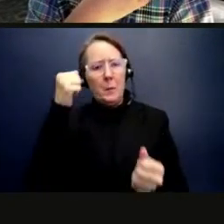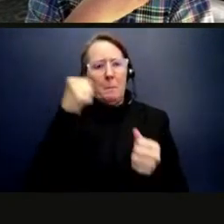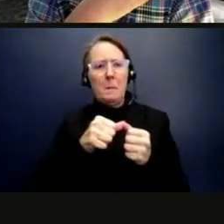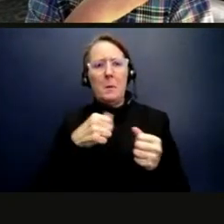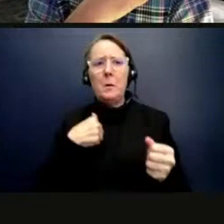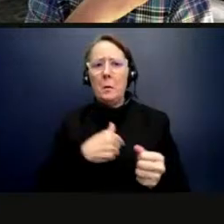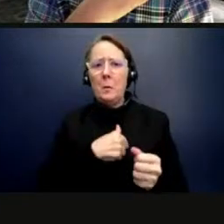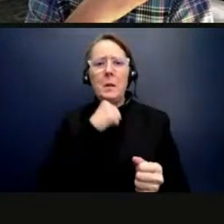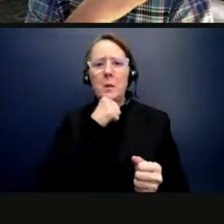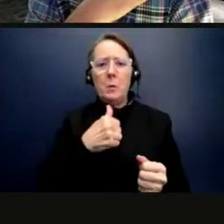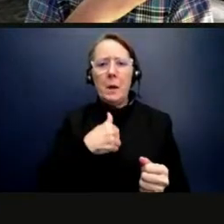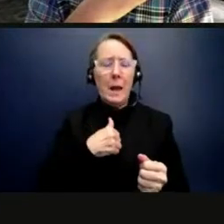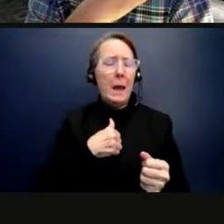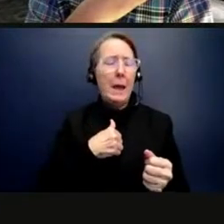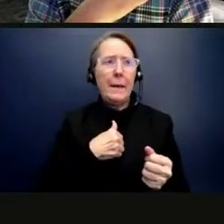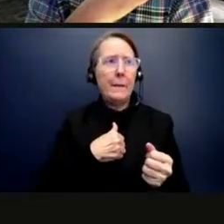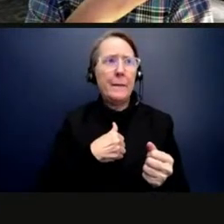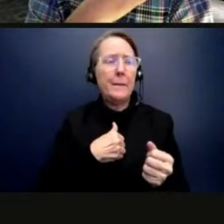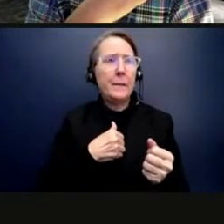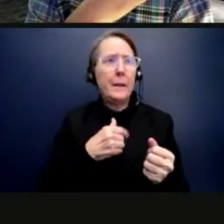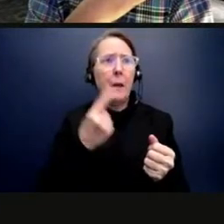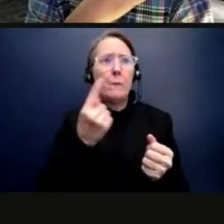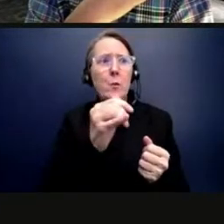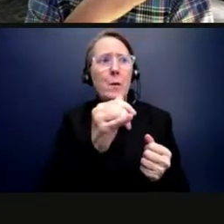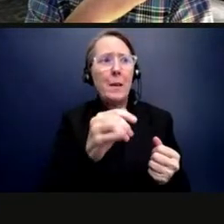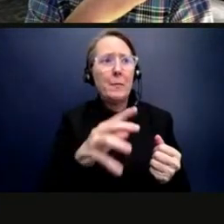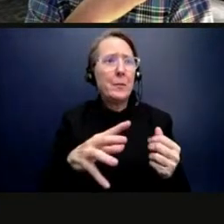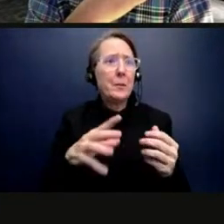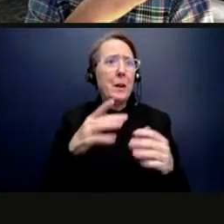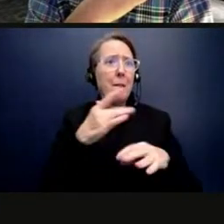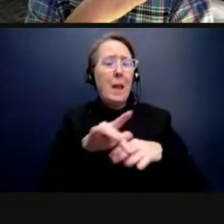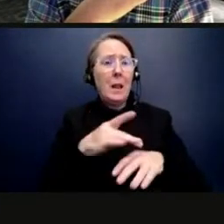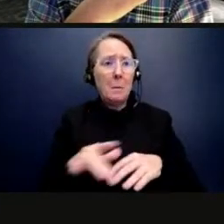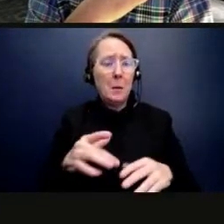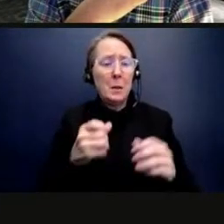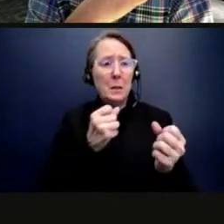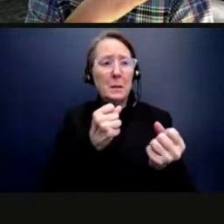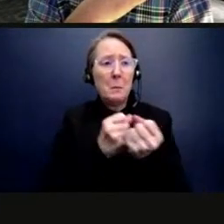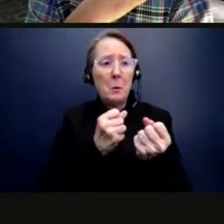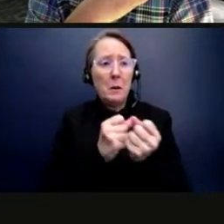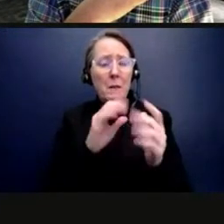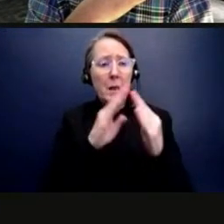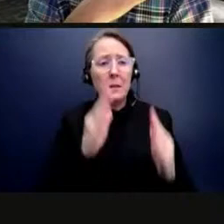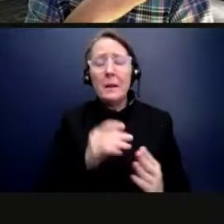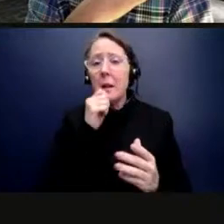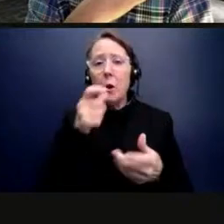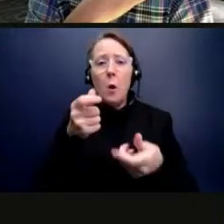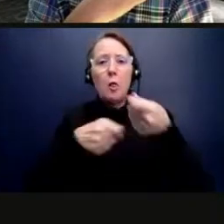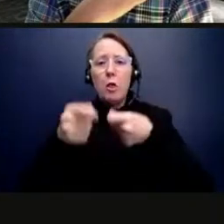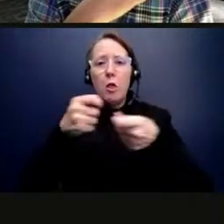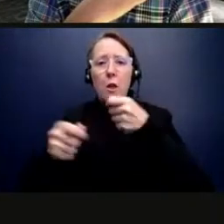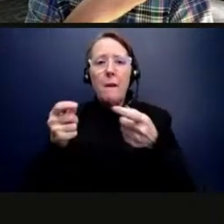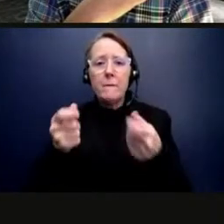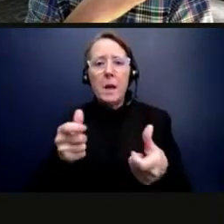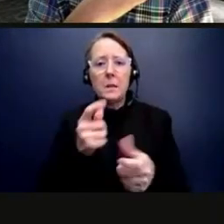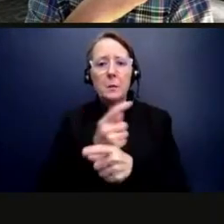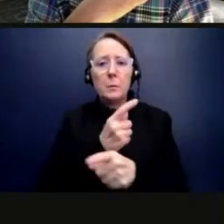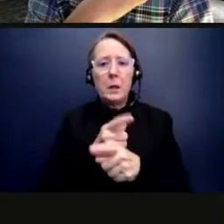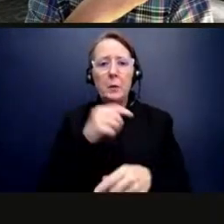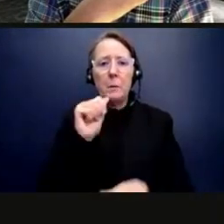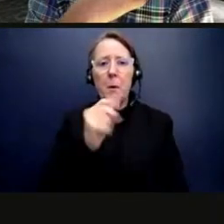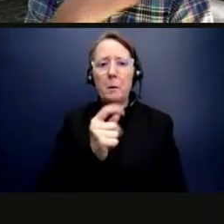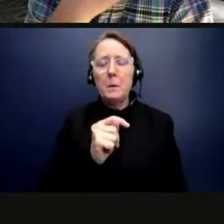have an endless stock of permanent supportive housing. They don't turn as quickly as regular apartments do.